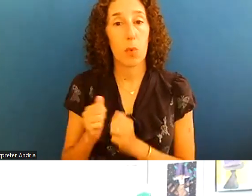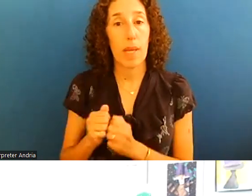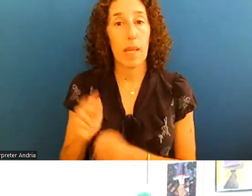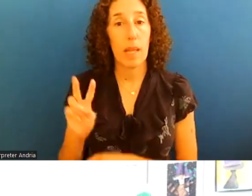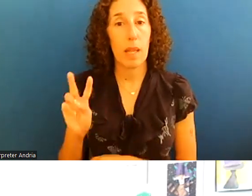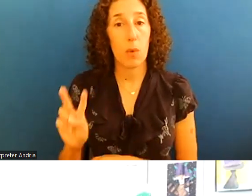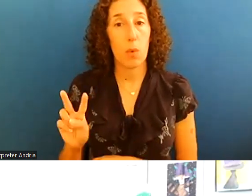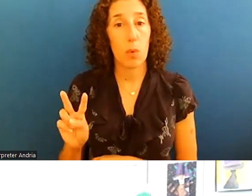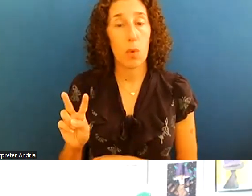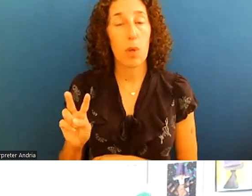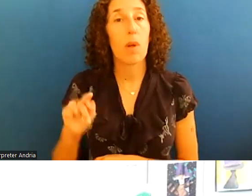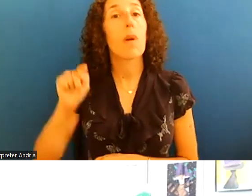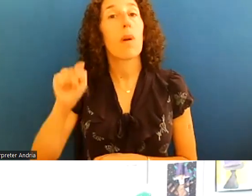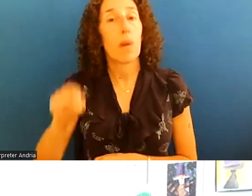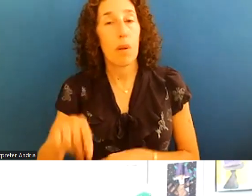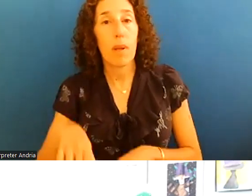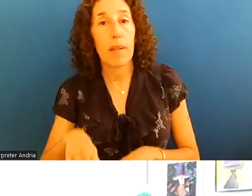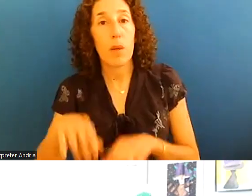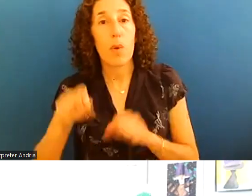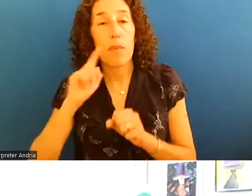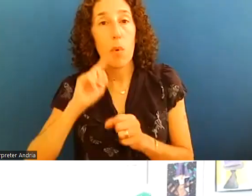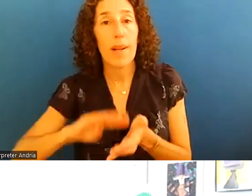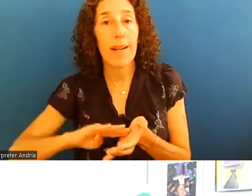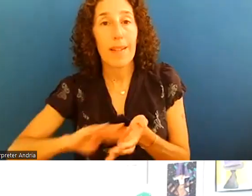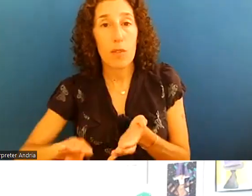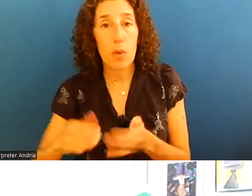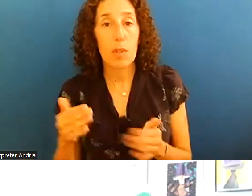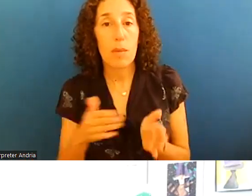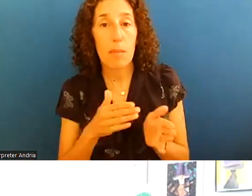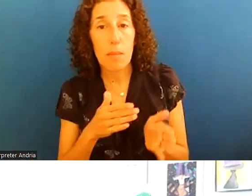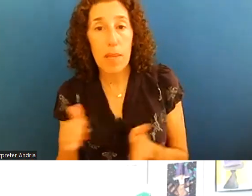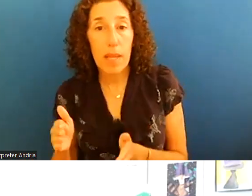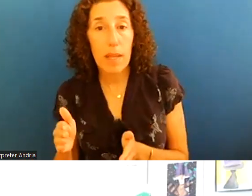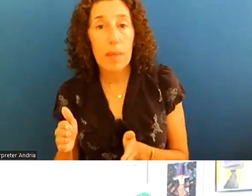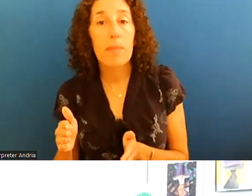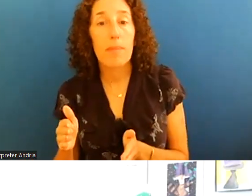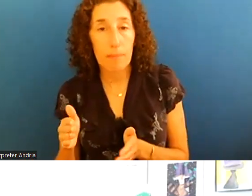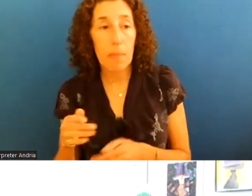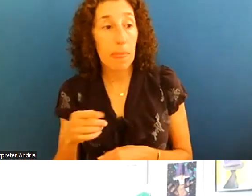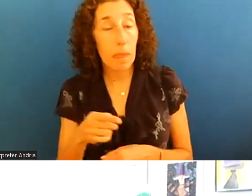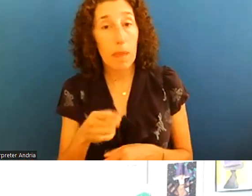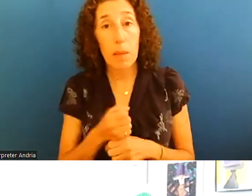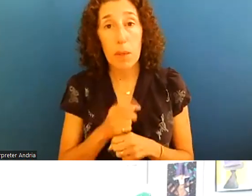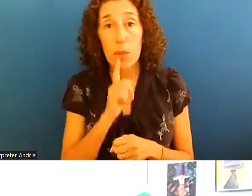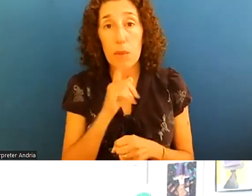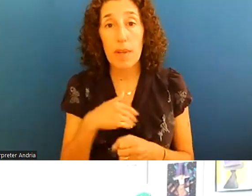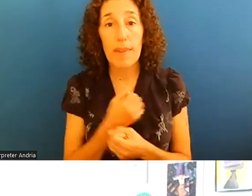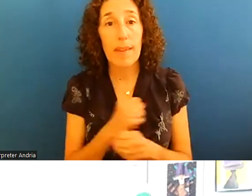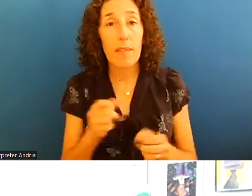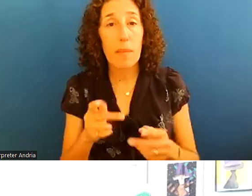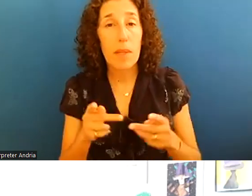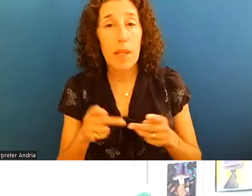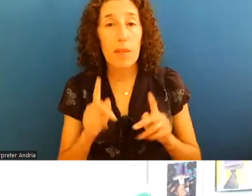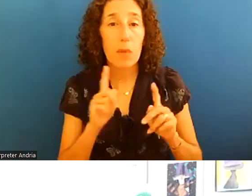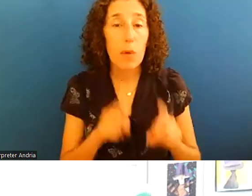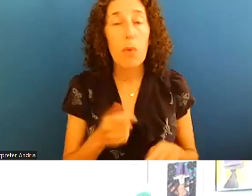that discharge plan. Do they have some safe place to go? Are there financial issues? Whatever it is. And they kind of really take over from there. I'll